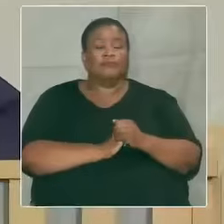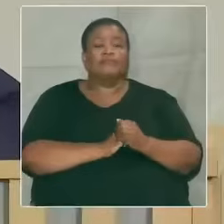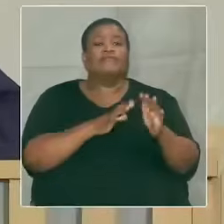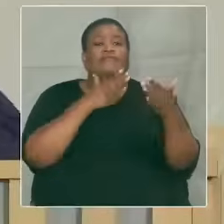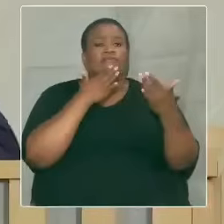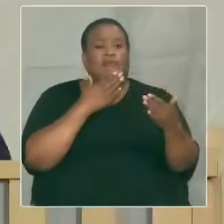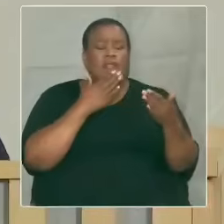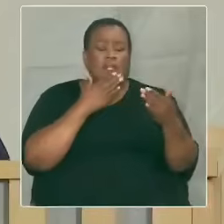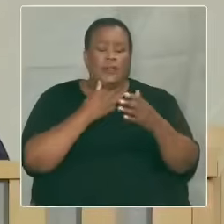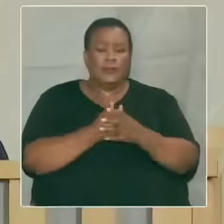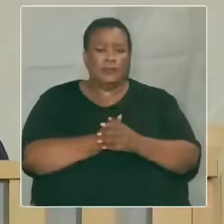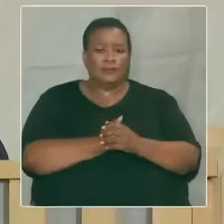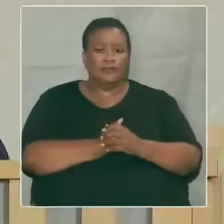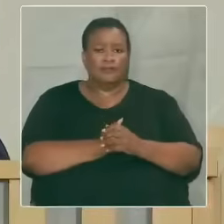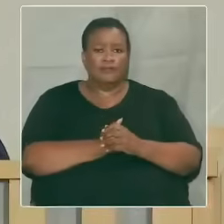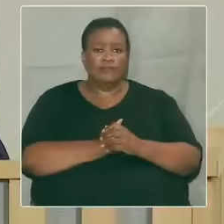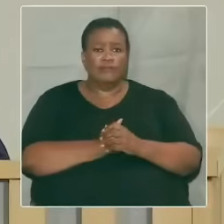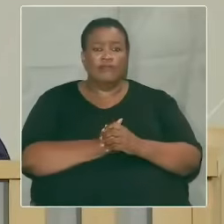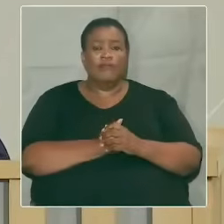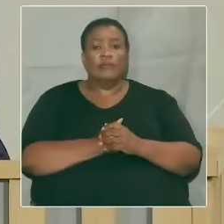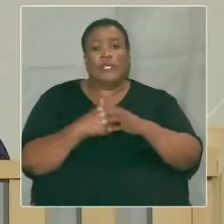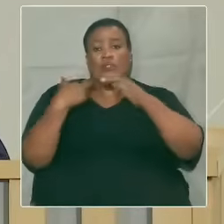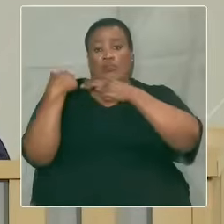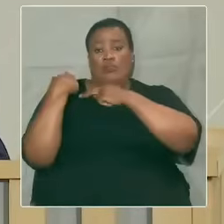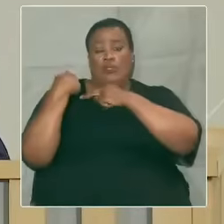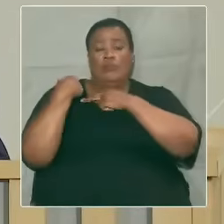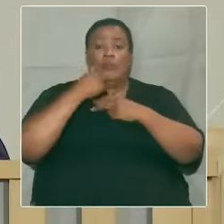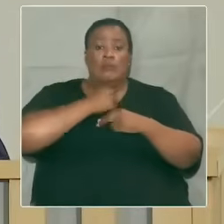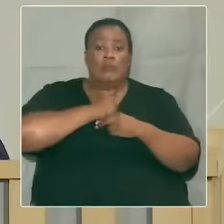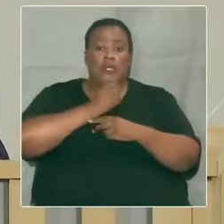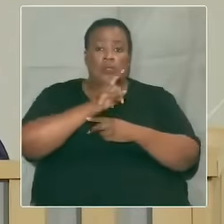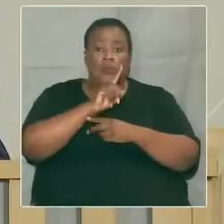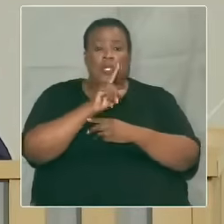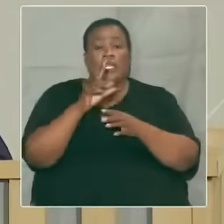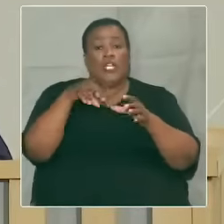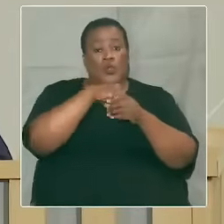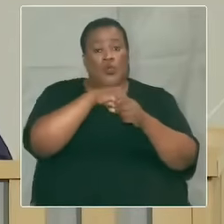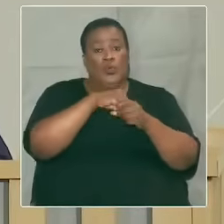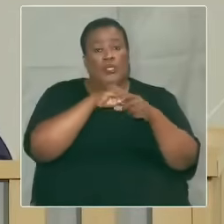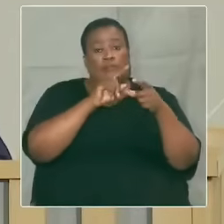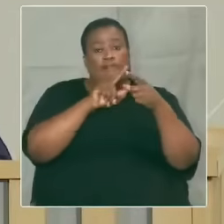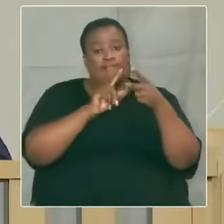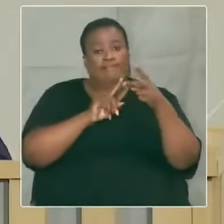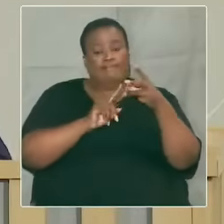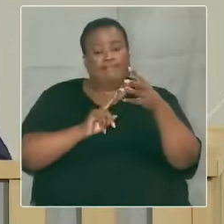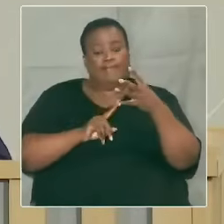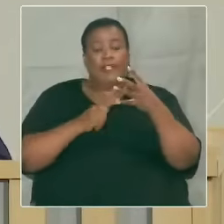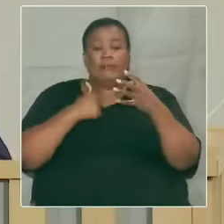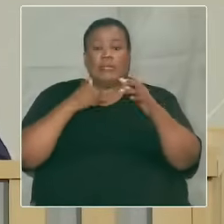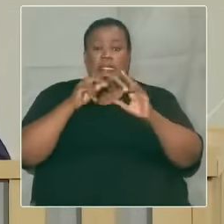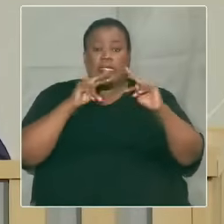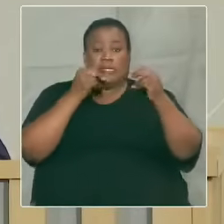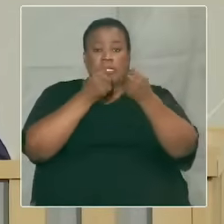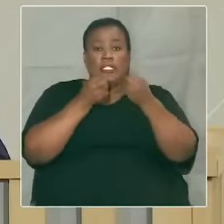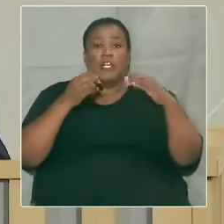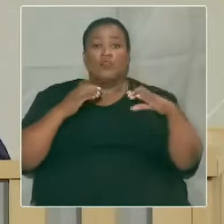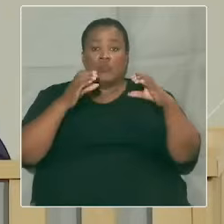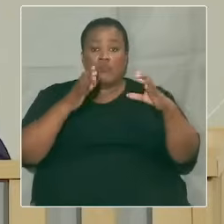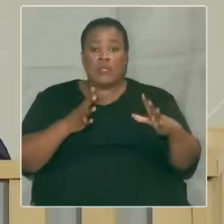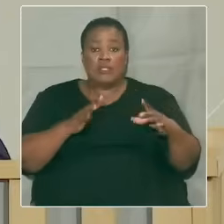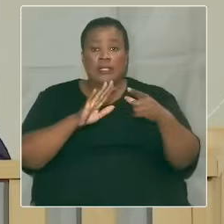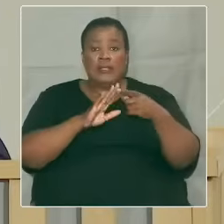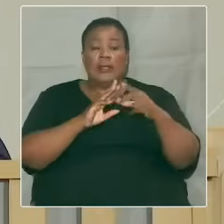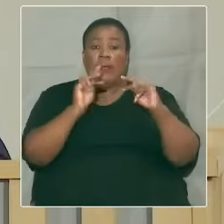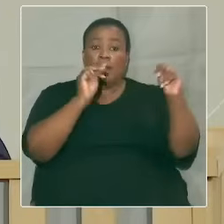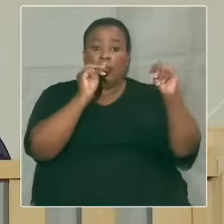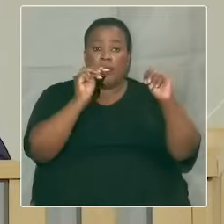Thanks, Commissioner. My responsibilities include the following as a National Commissioner: